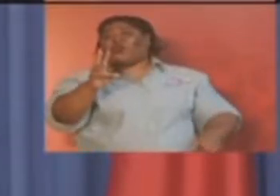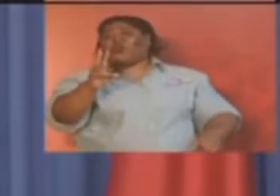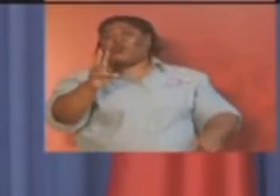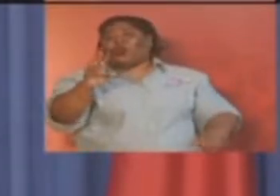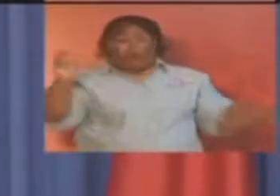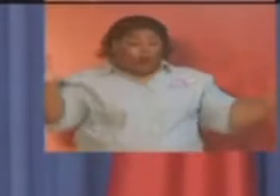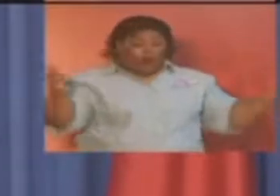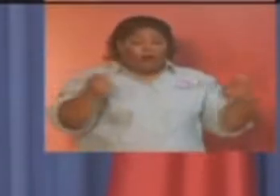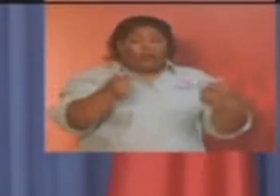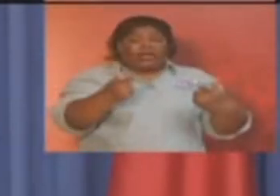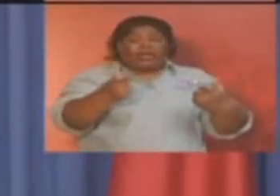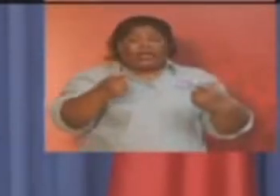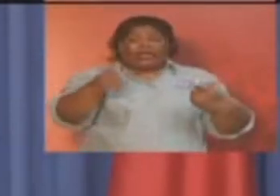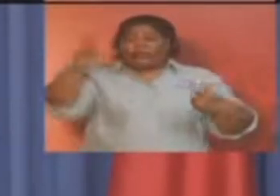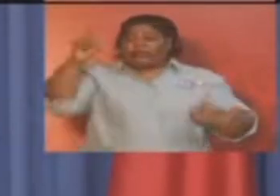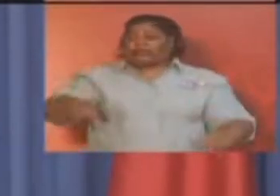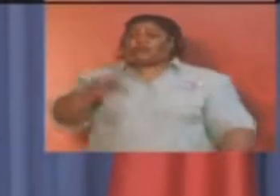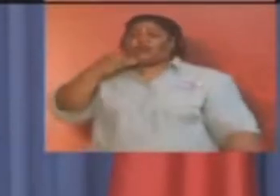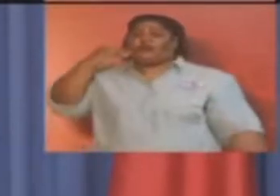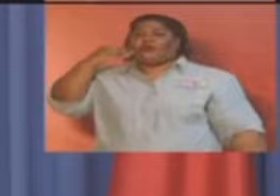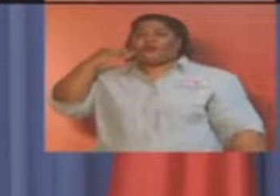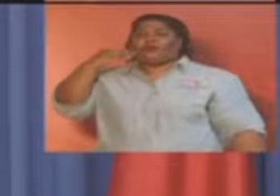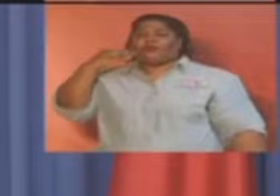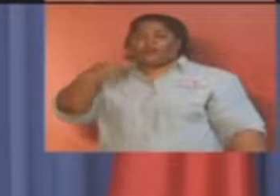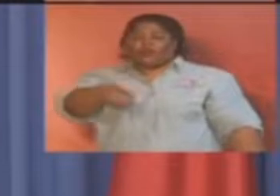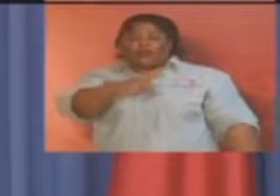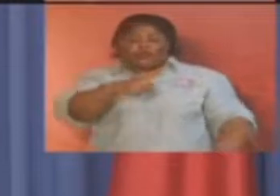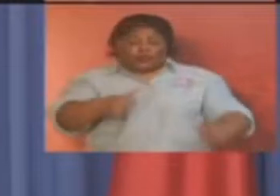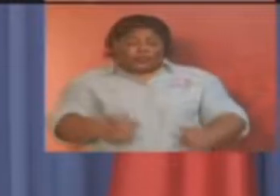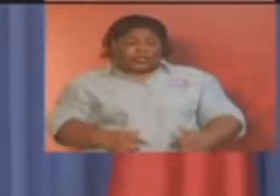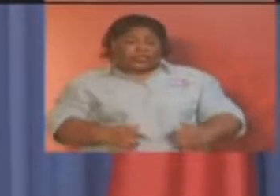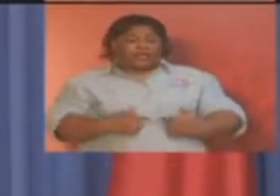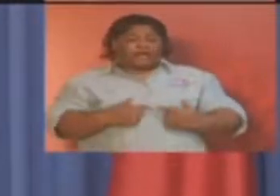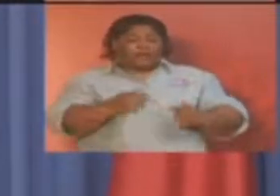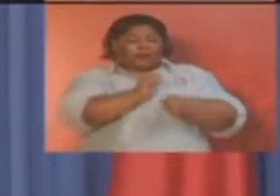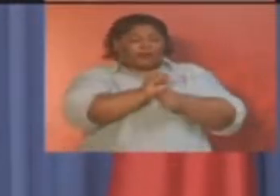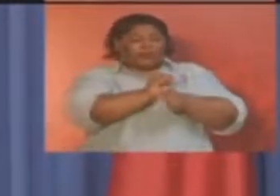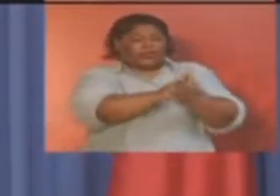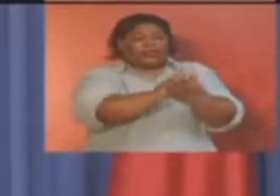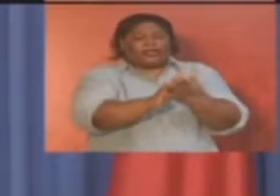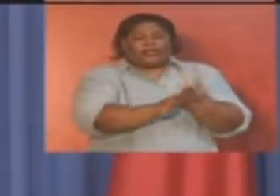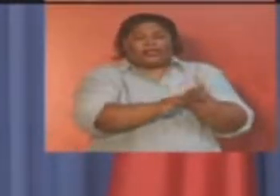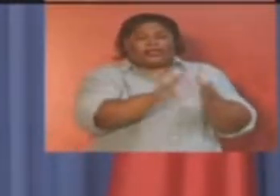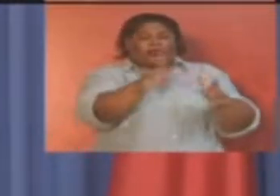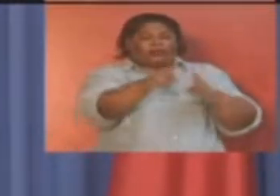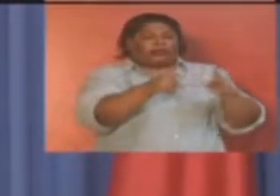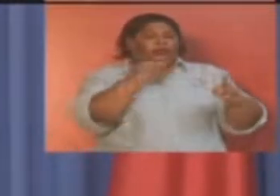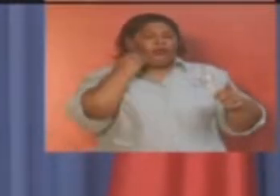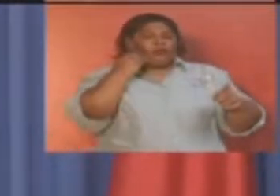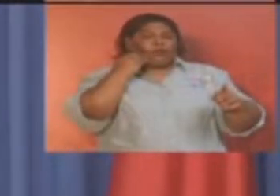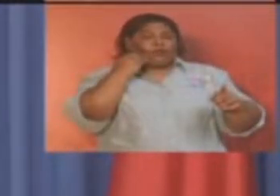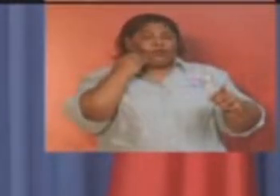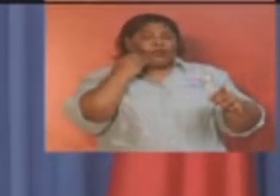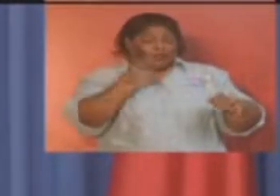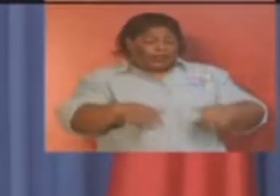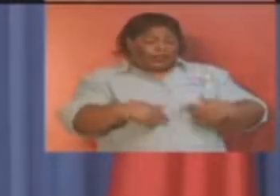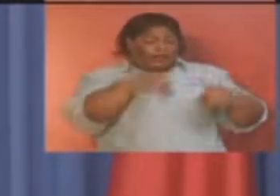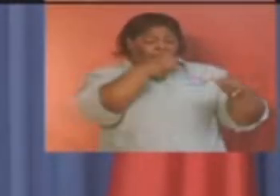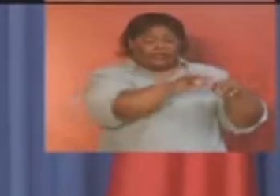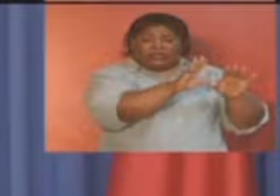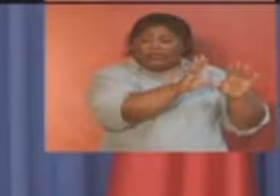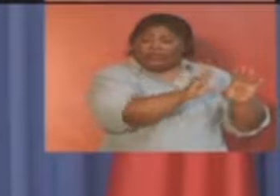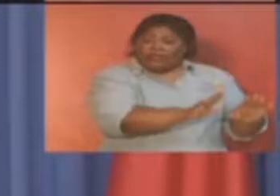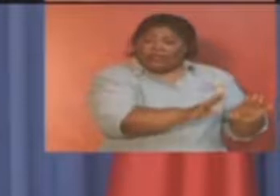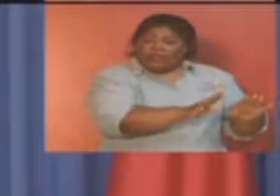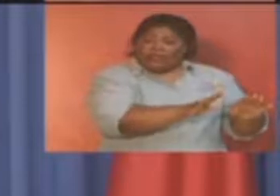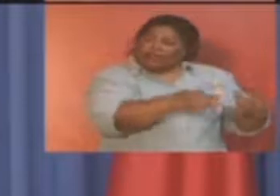stay at home. Live-in domestic workers only. Service providers who provide services that are necessary to maintain the safety